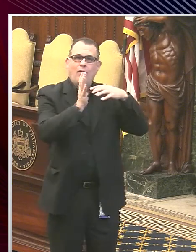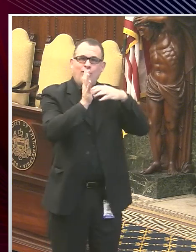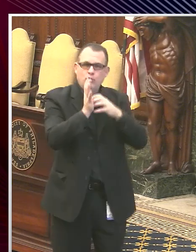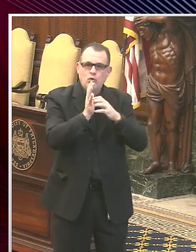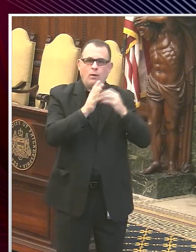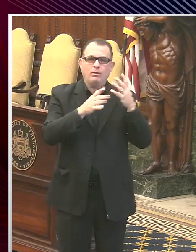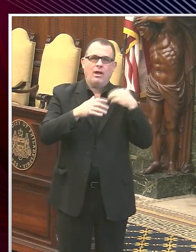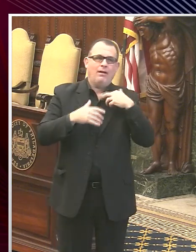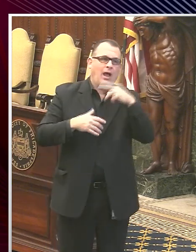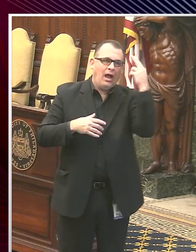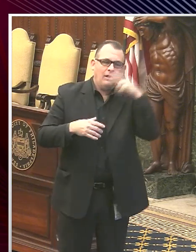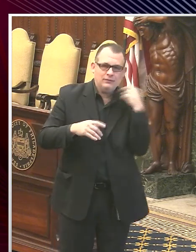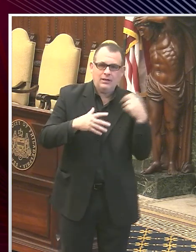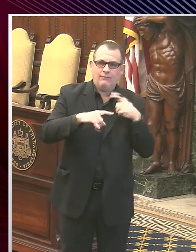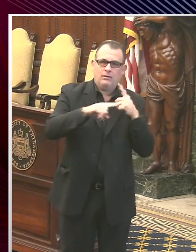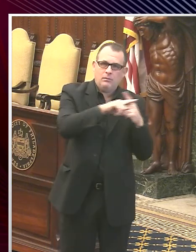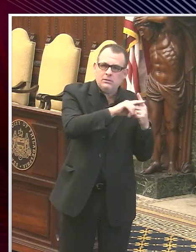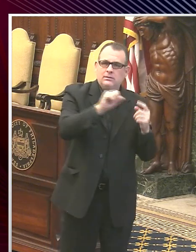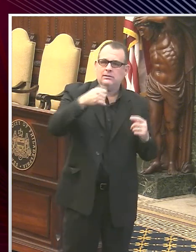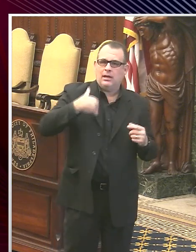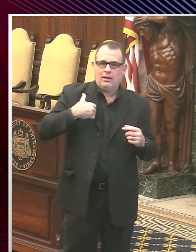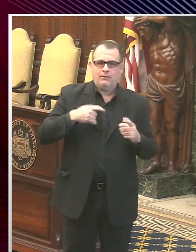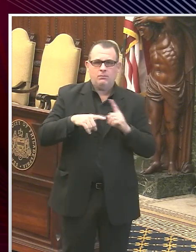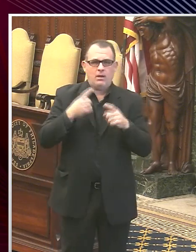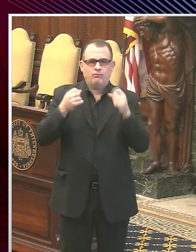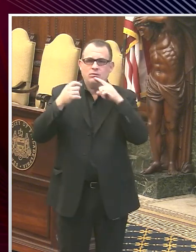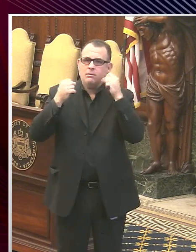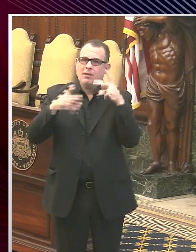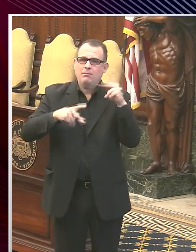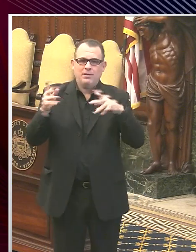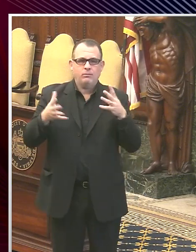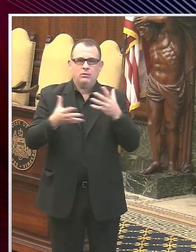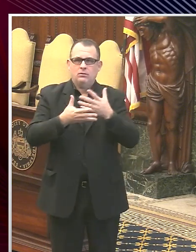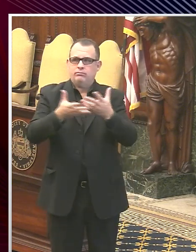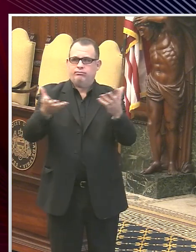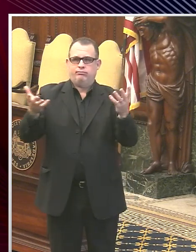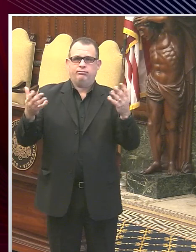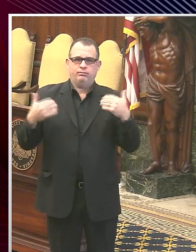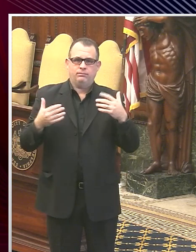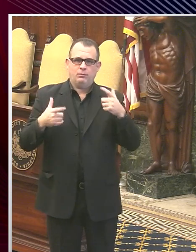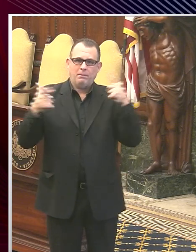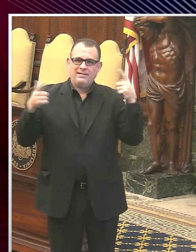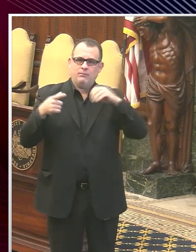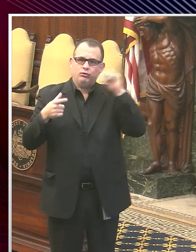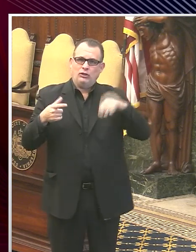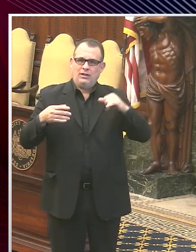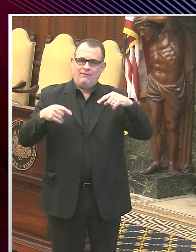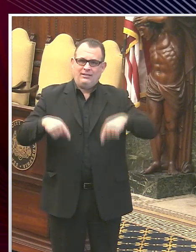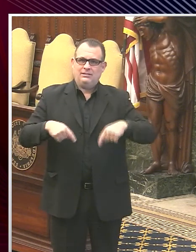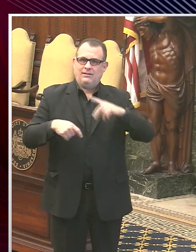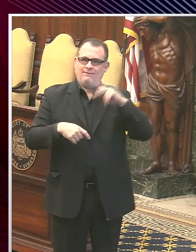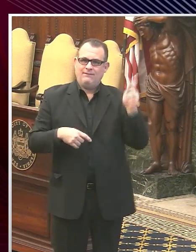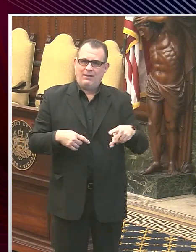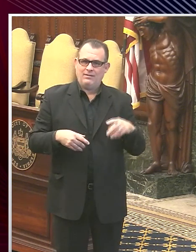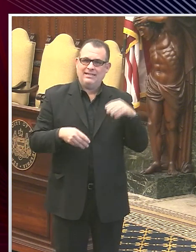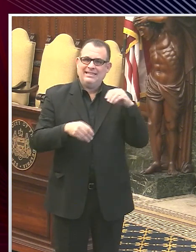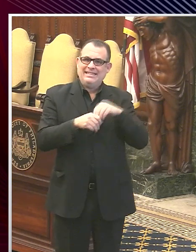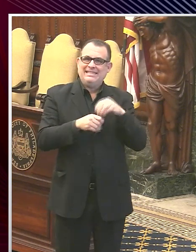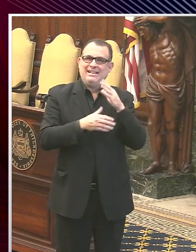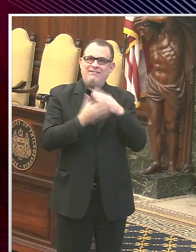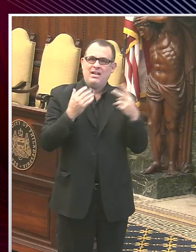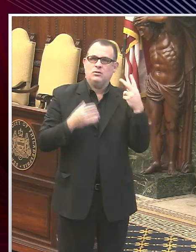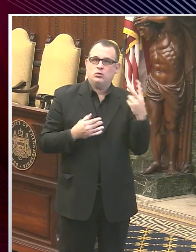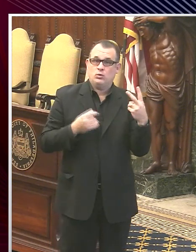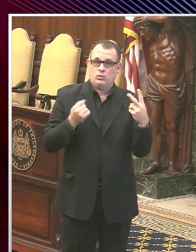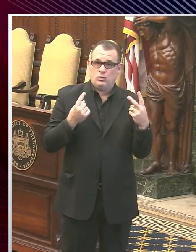there are many, many people in there. A very large percentage of the entire city falls in that category. And so we're going to need to have a lot of vaccine in order to cover those